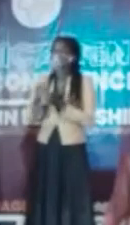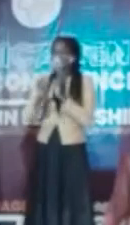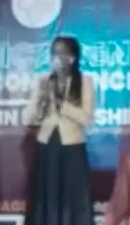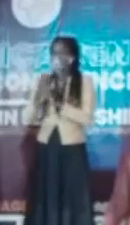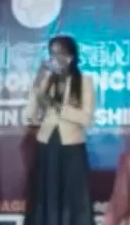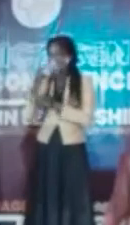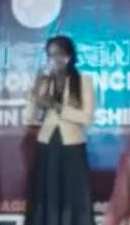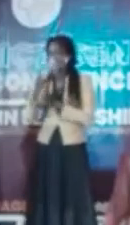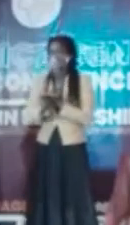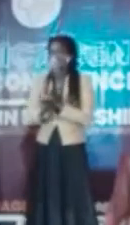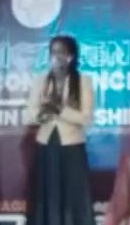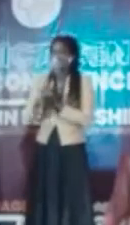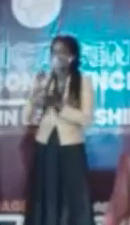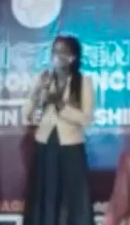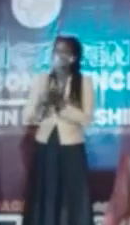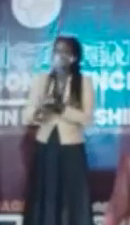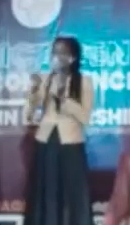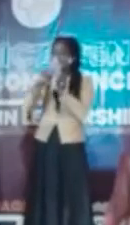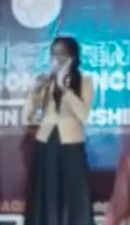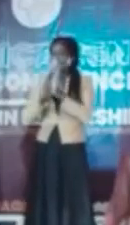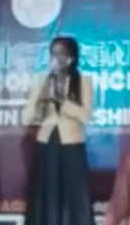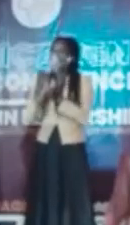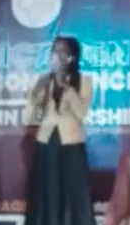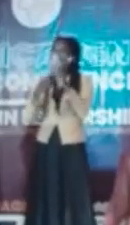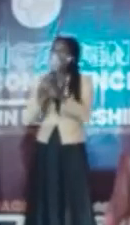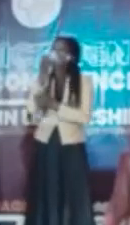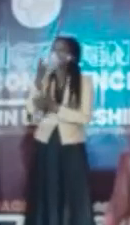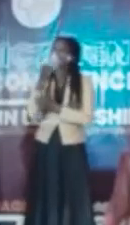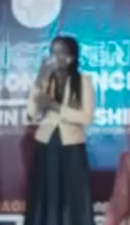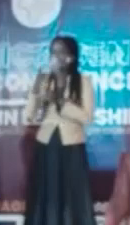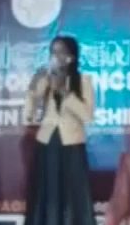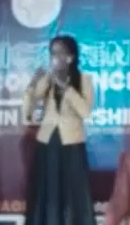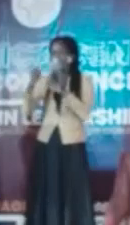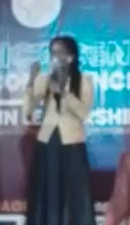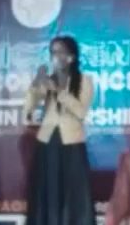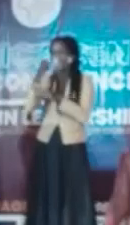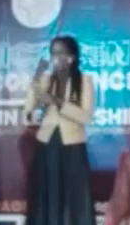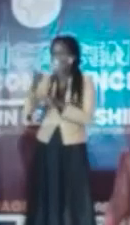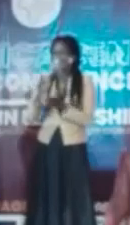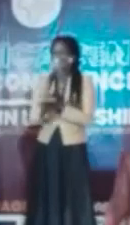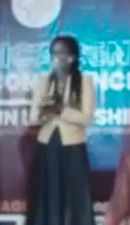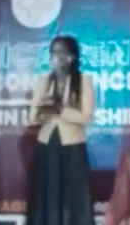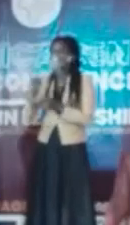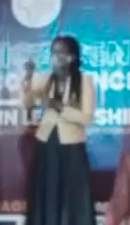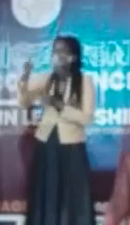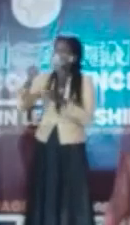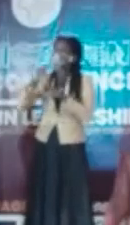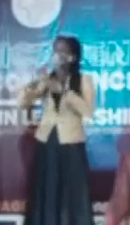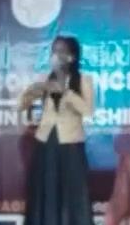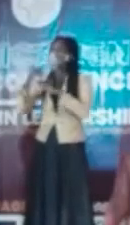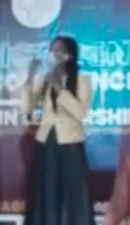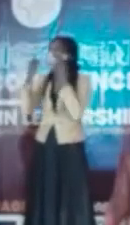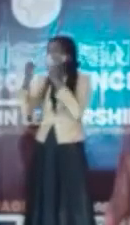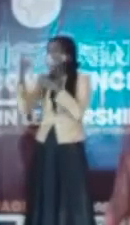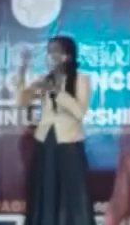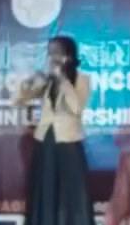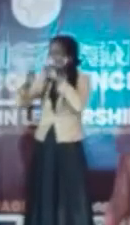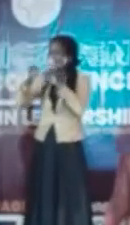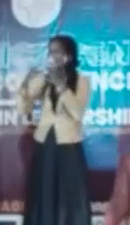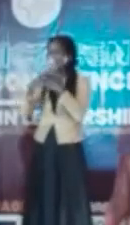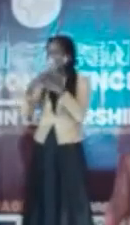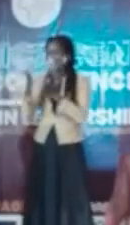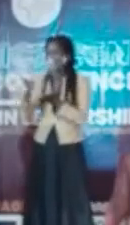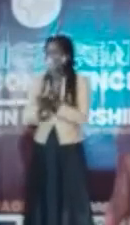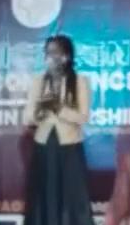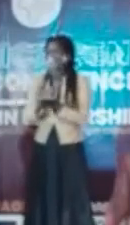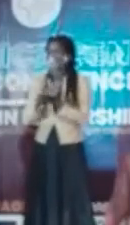lobbying. So it involves a number of things: issue analysis, where gaps are examined that are affecting